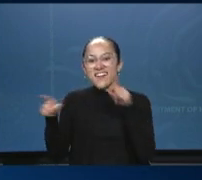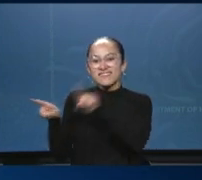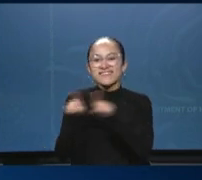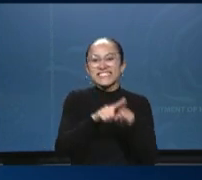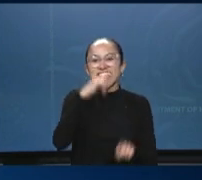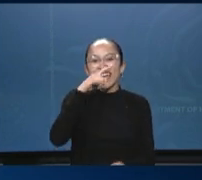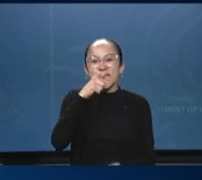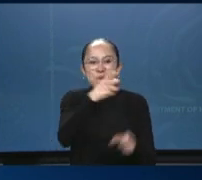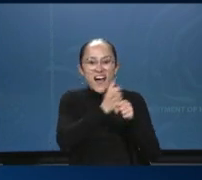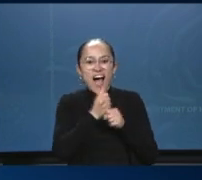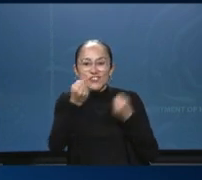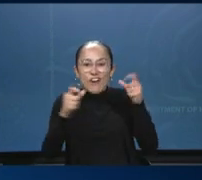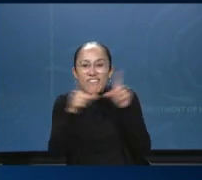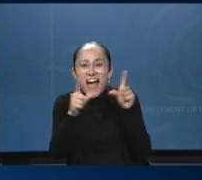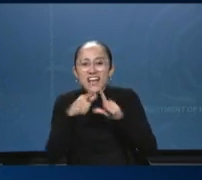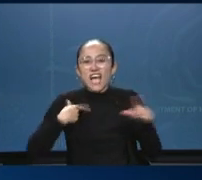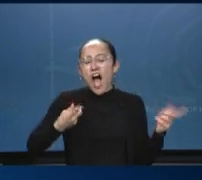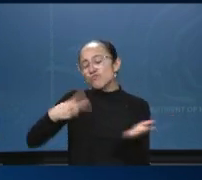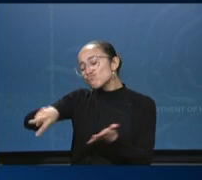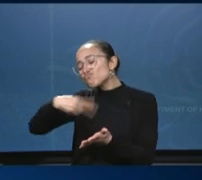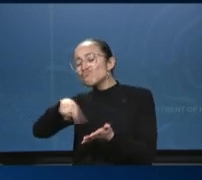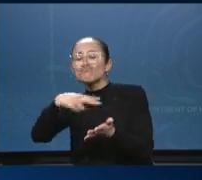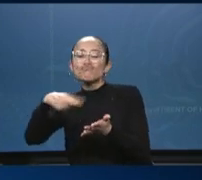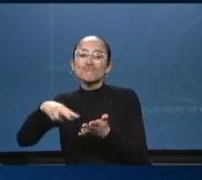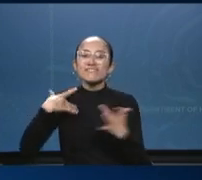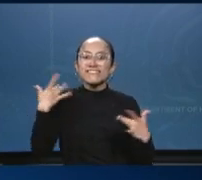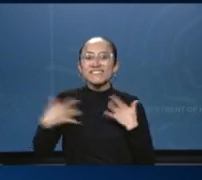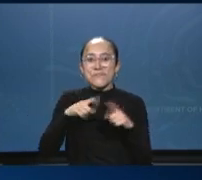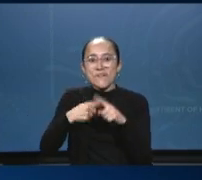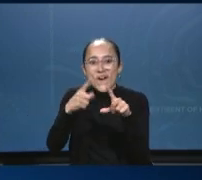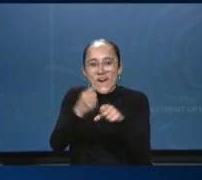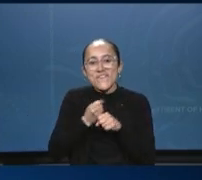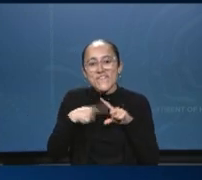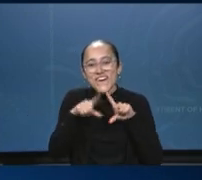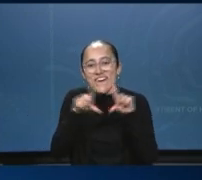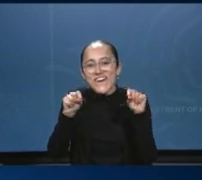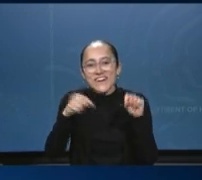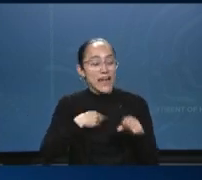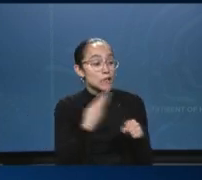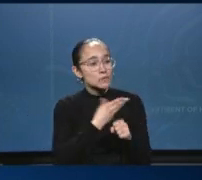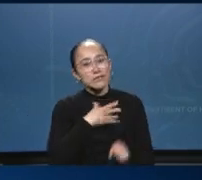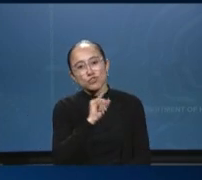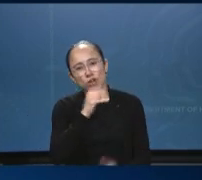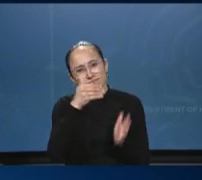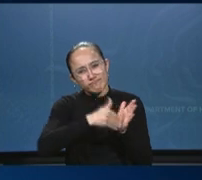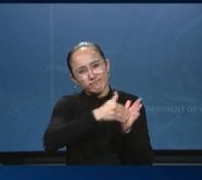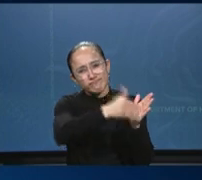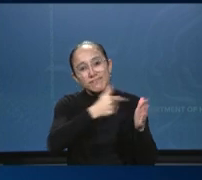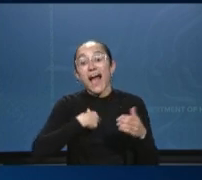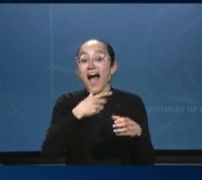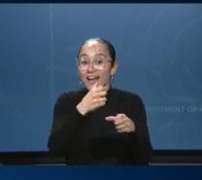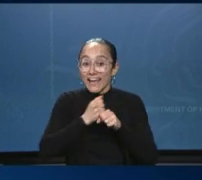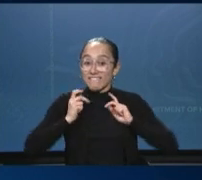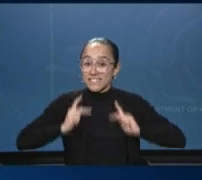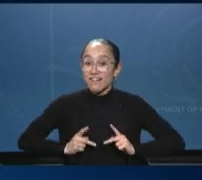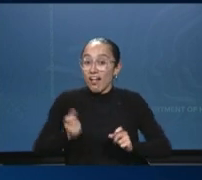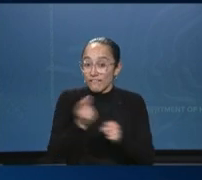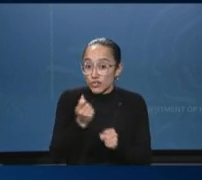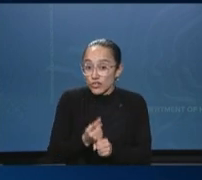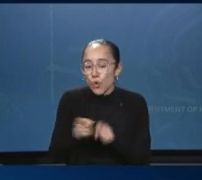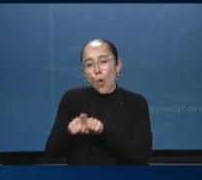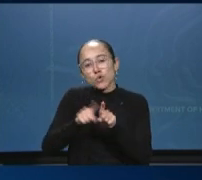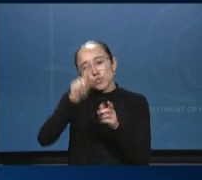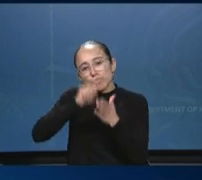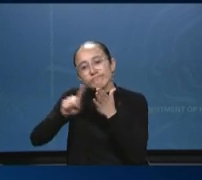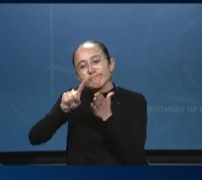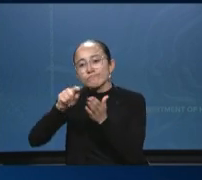license. You know, I was dancing around the house like, yeah. I use my health insurance on the regular. I do get a physical every year, and I also just get checked